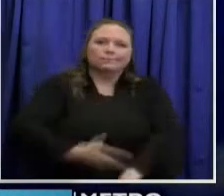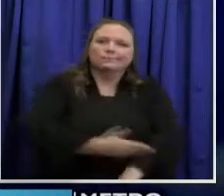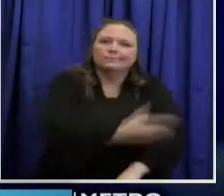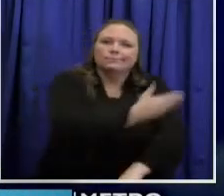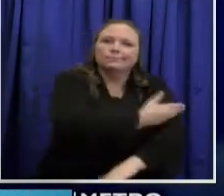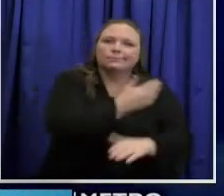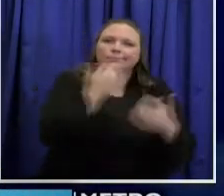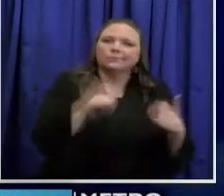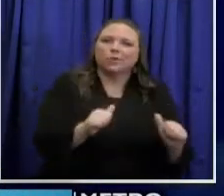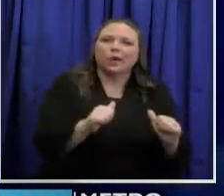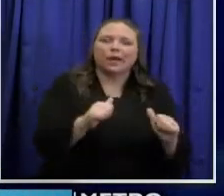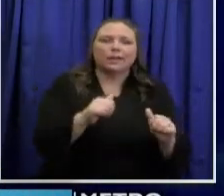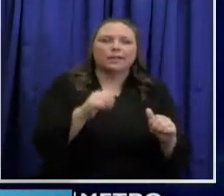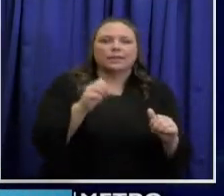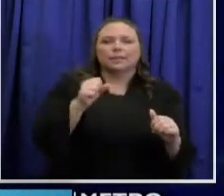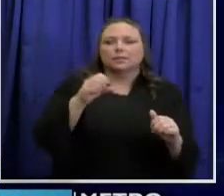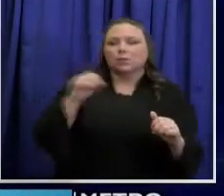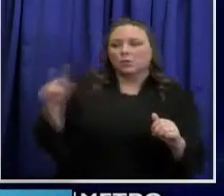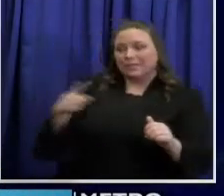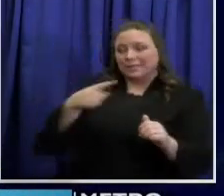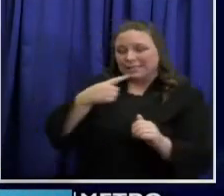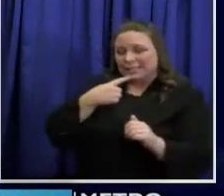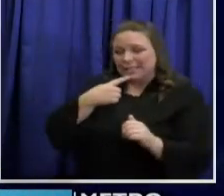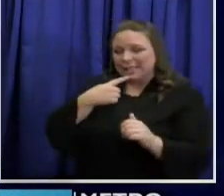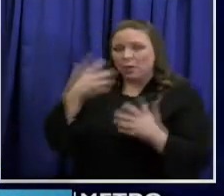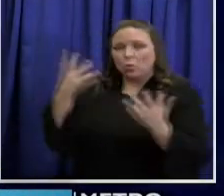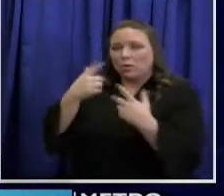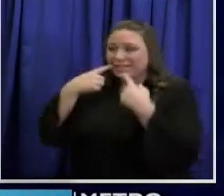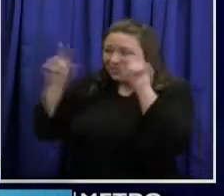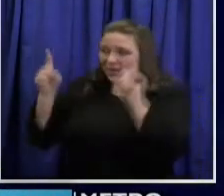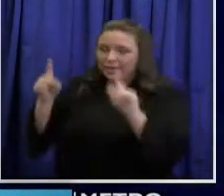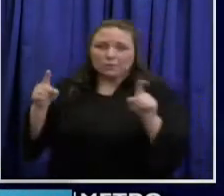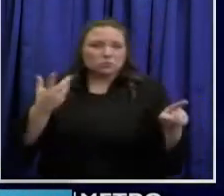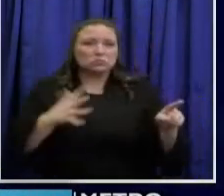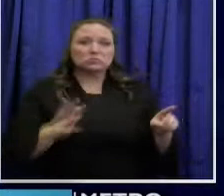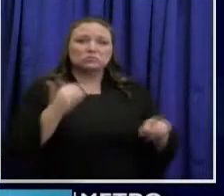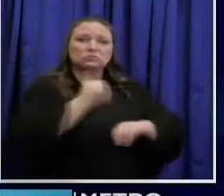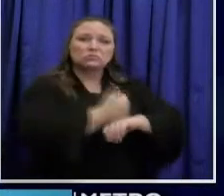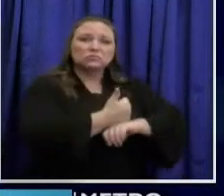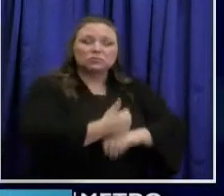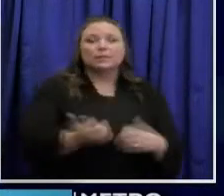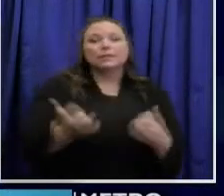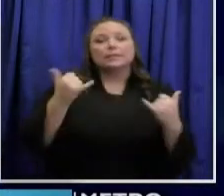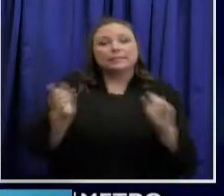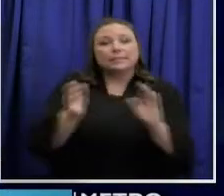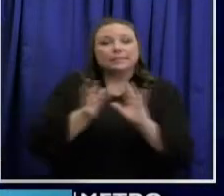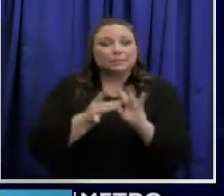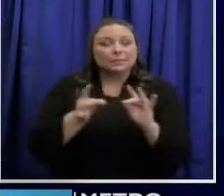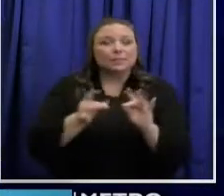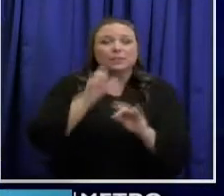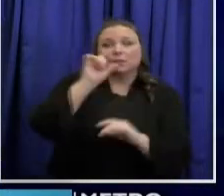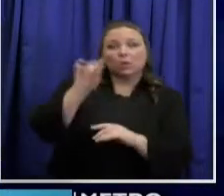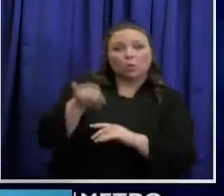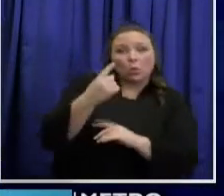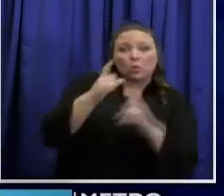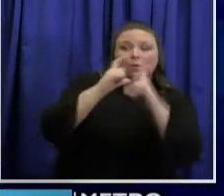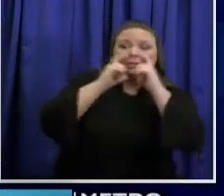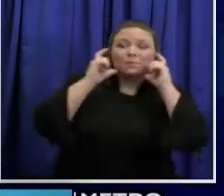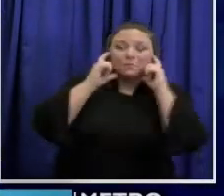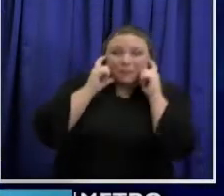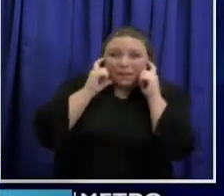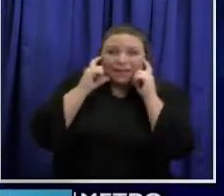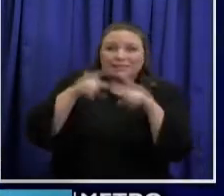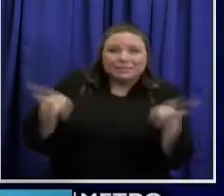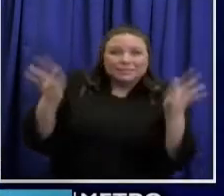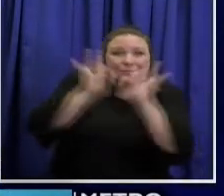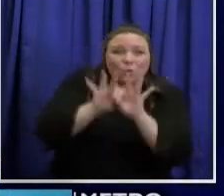go back and understand what is actually effective. And today's message is not only to